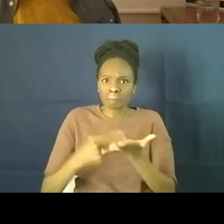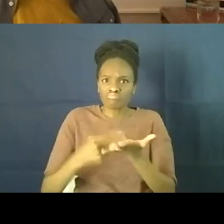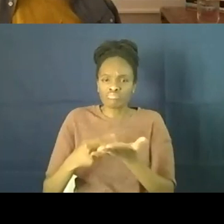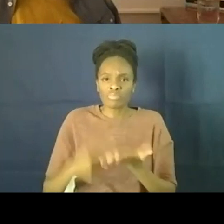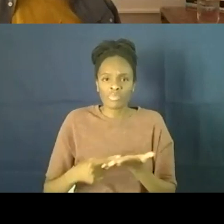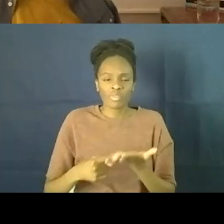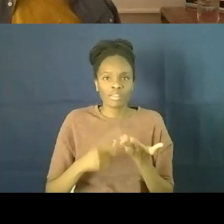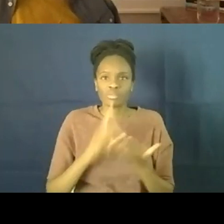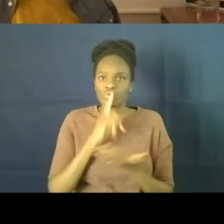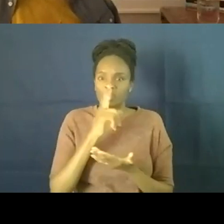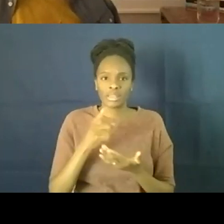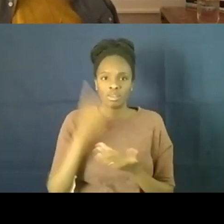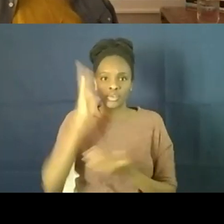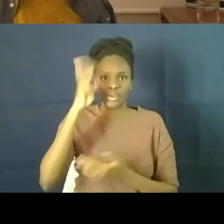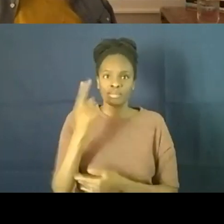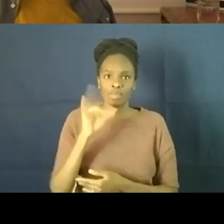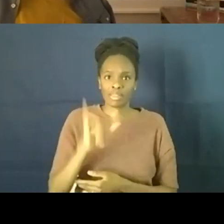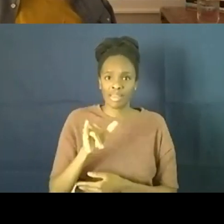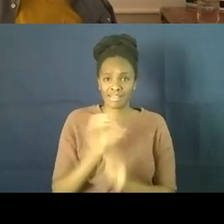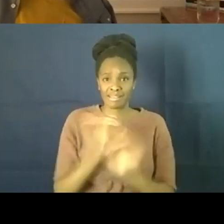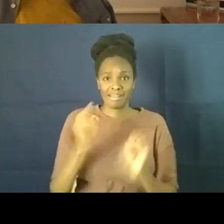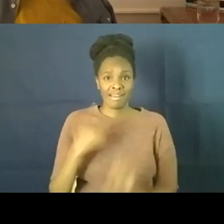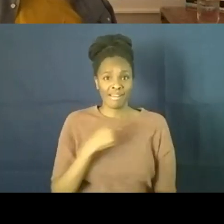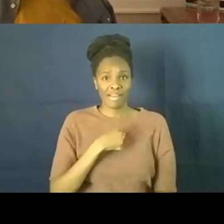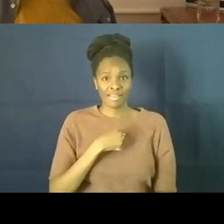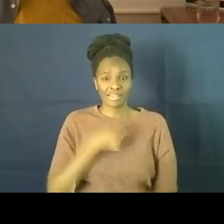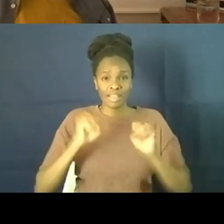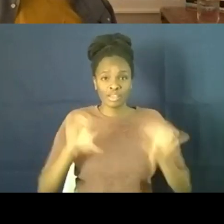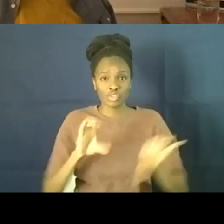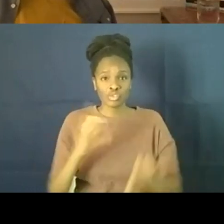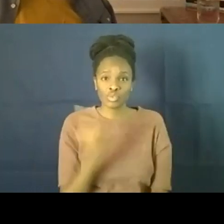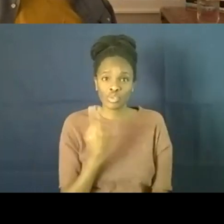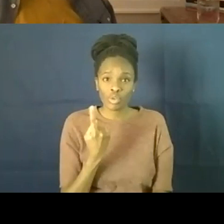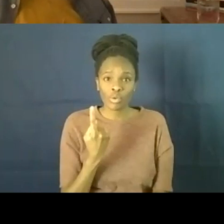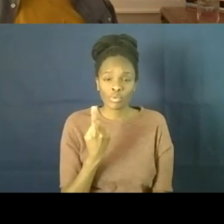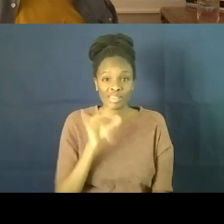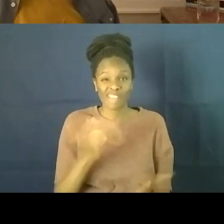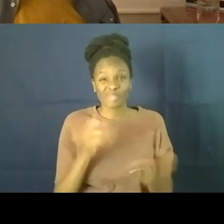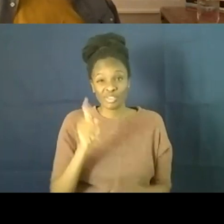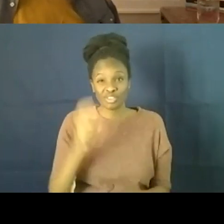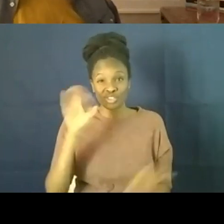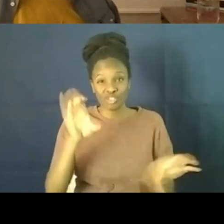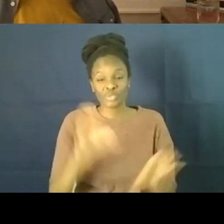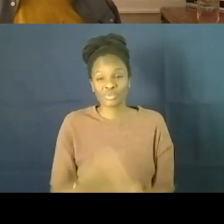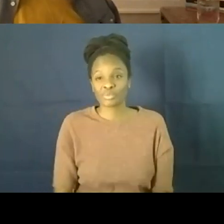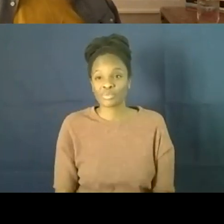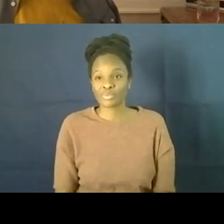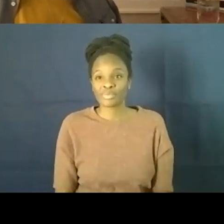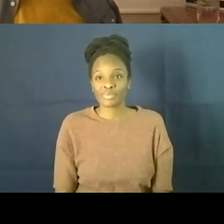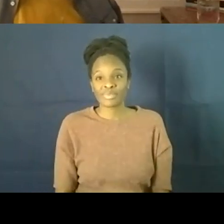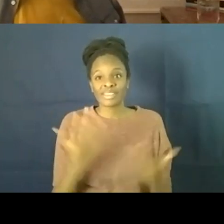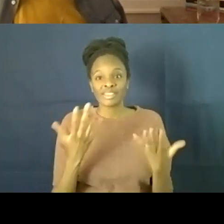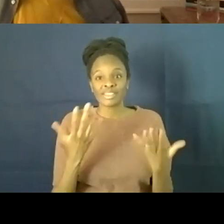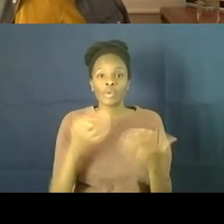had the courage to even say. So to me, it's just like, you know, it's what you're supposed to do. But I appreciate all the kind words.